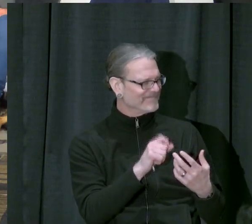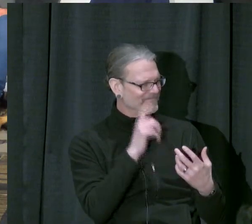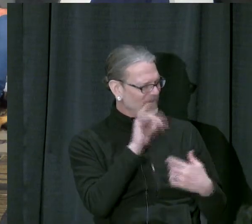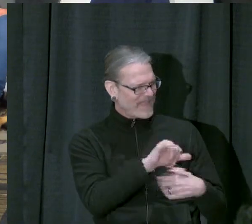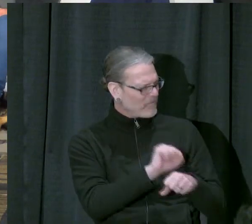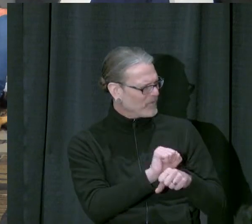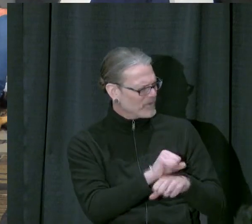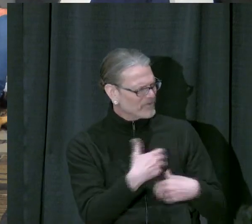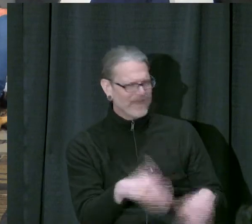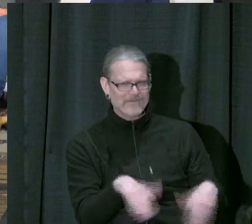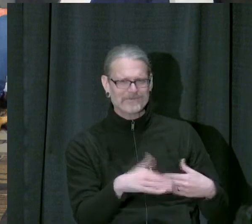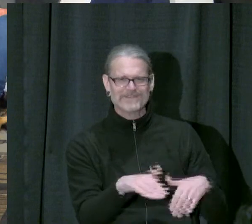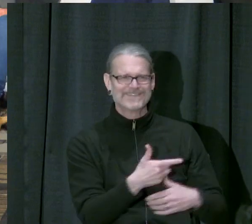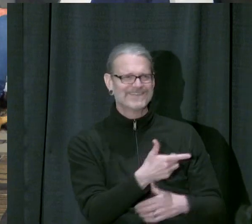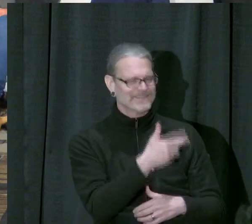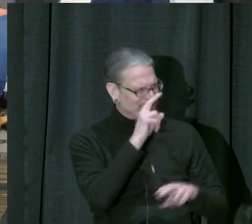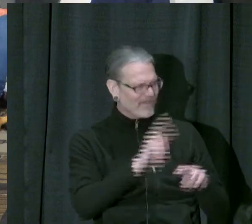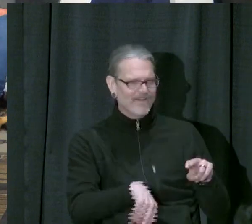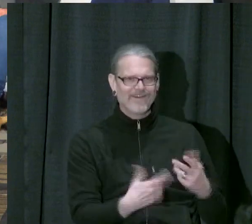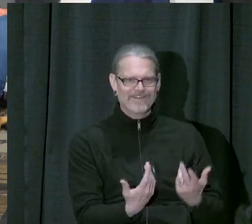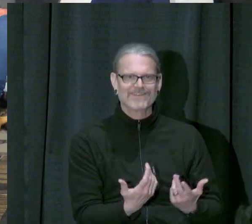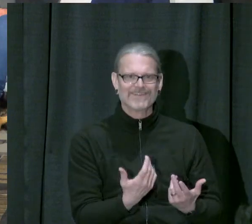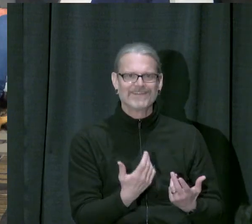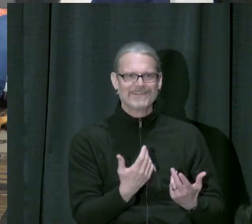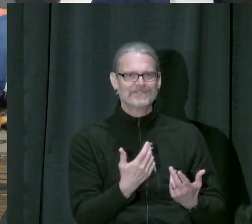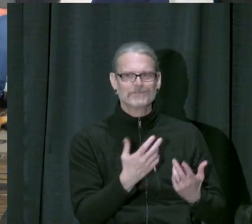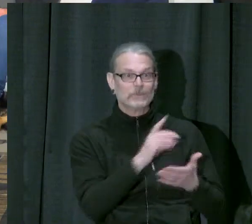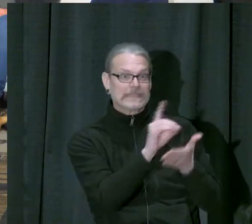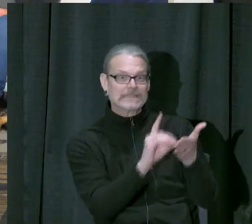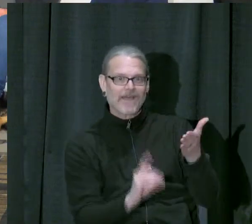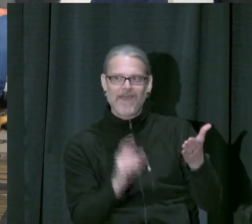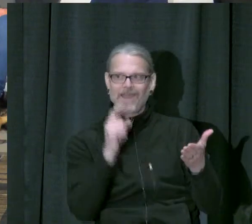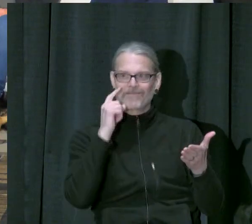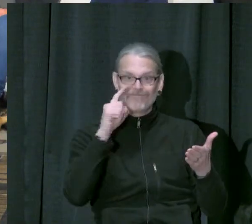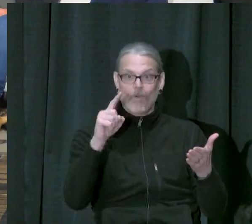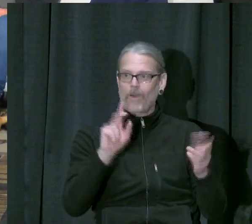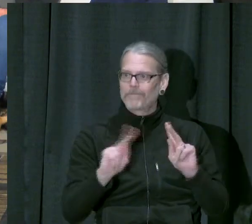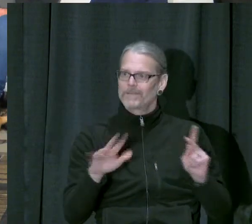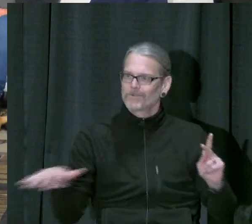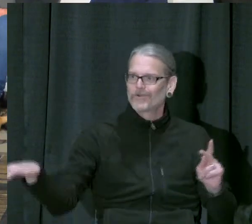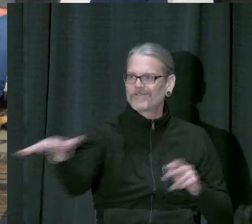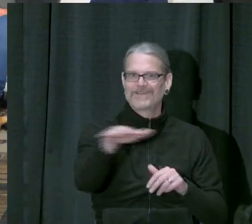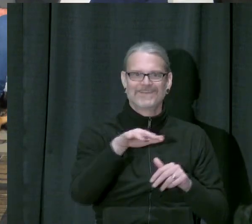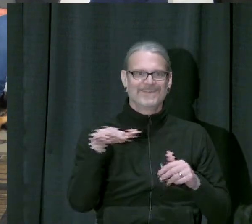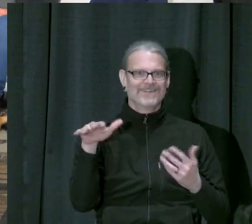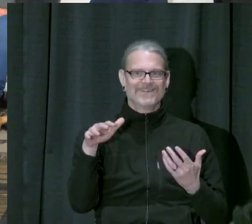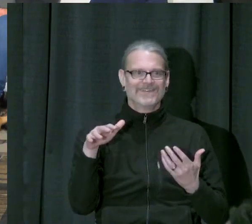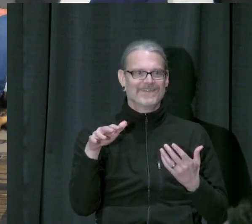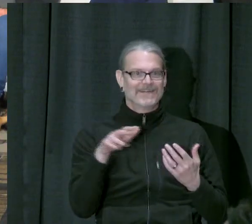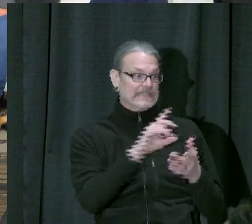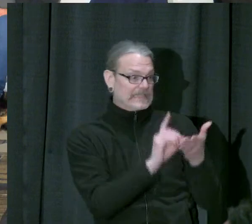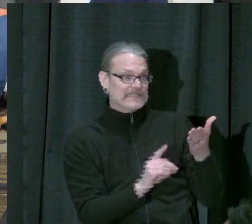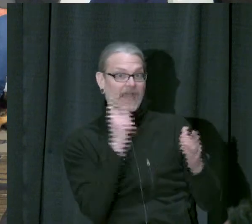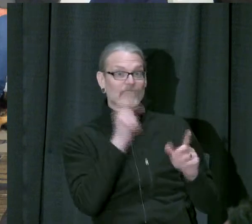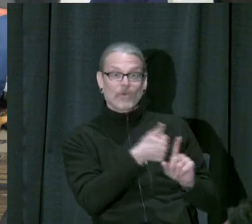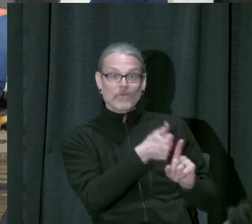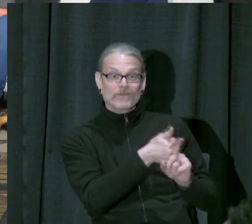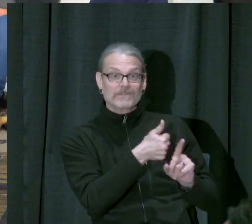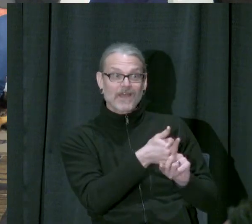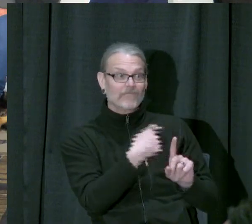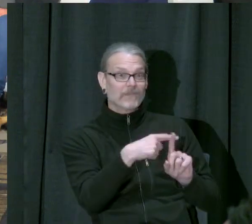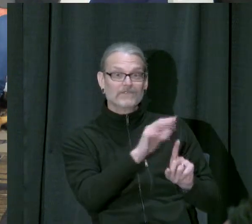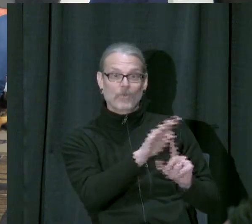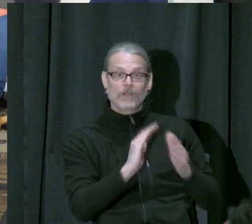mean, it's fun to design for the people, design for yourself and your